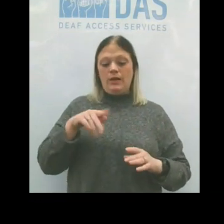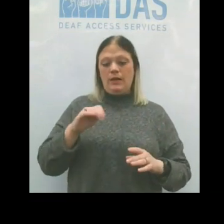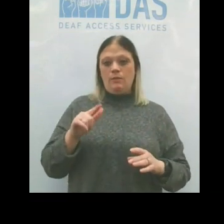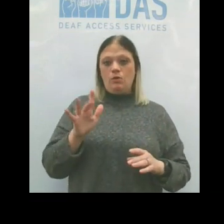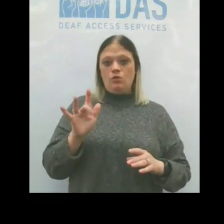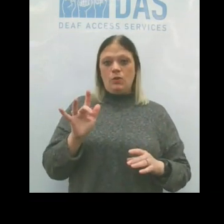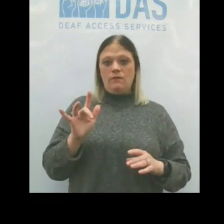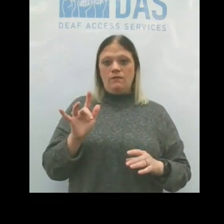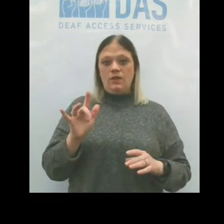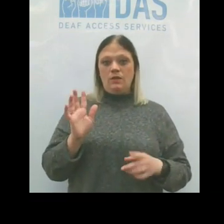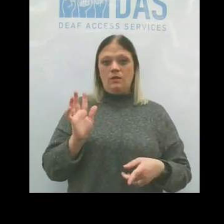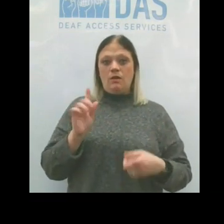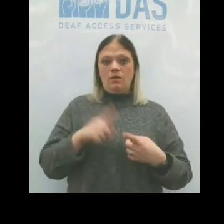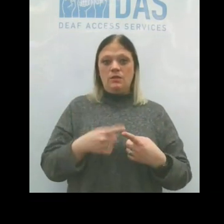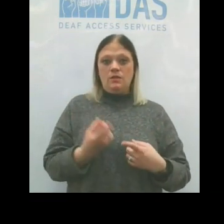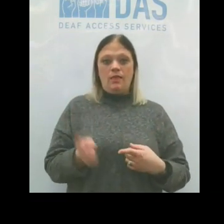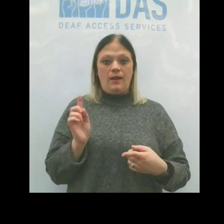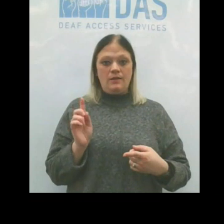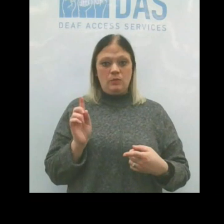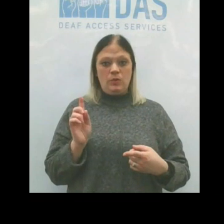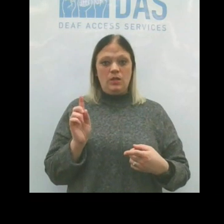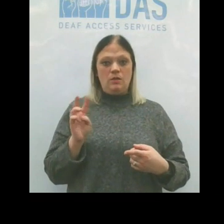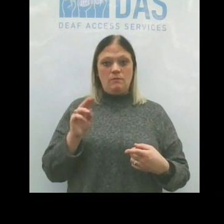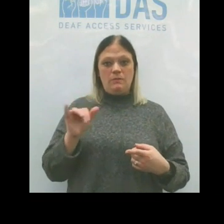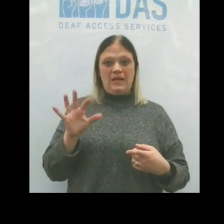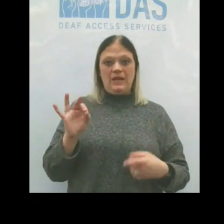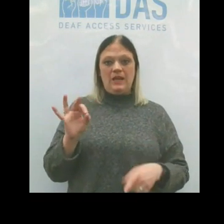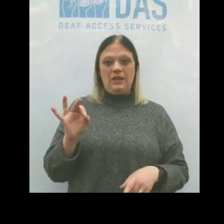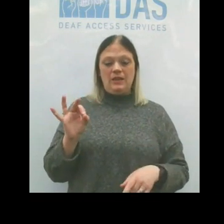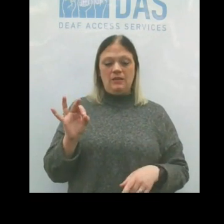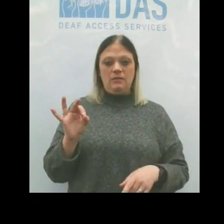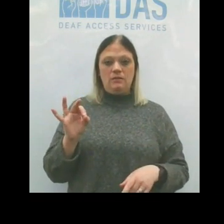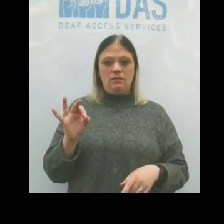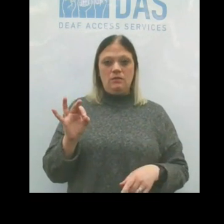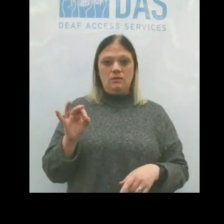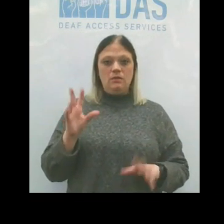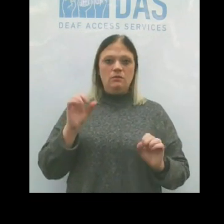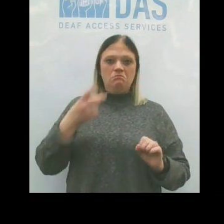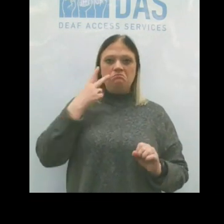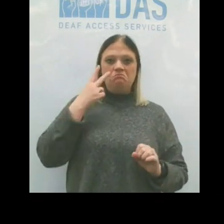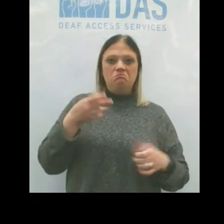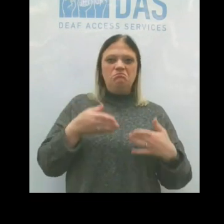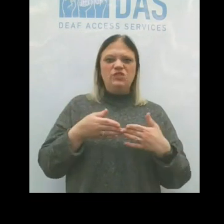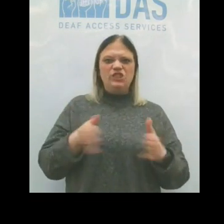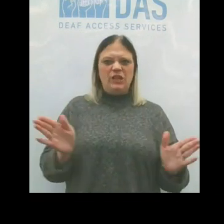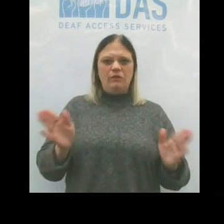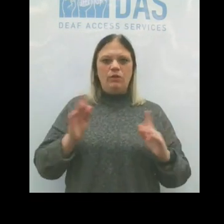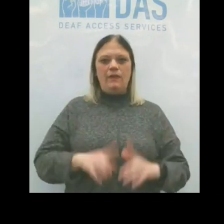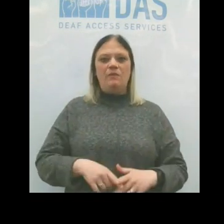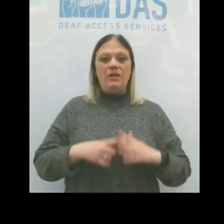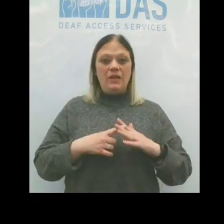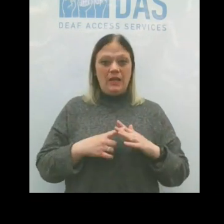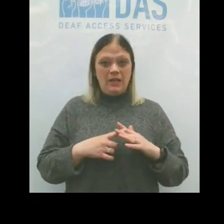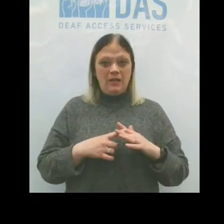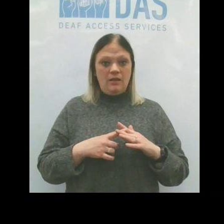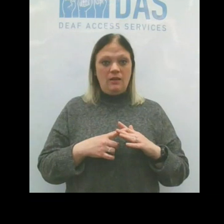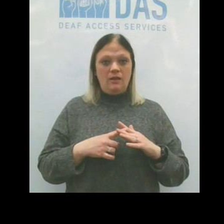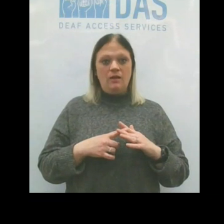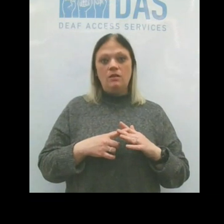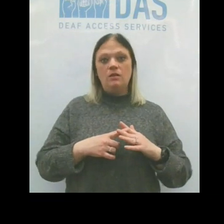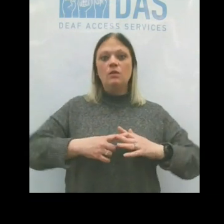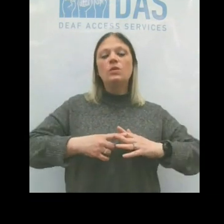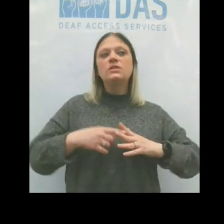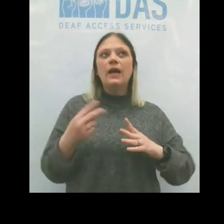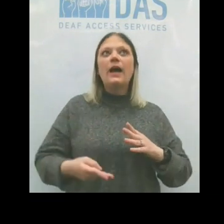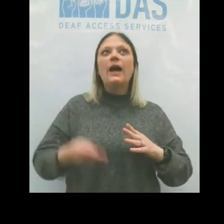and then going all the way to last week on May 9th. So you can see in general in the beginning there were a higher proportion